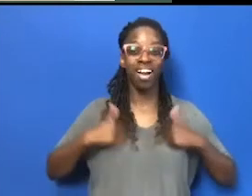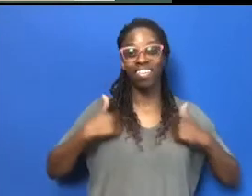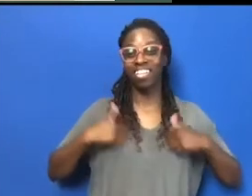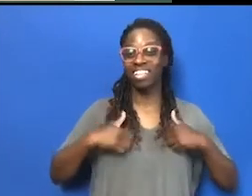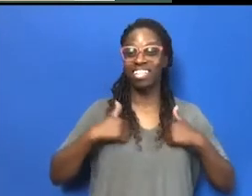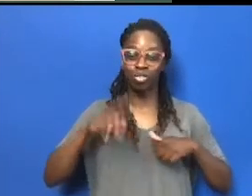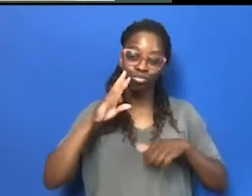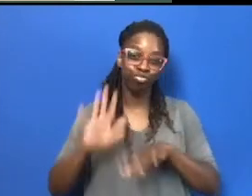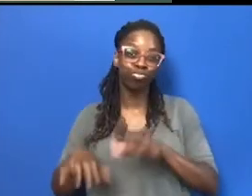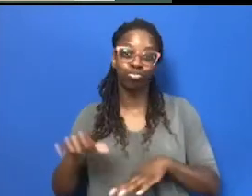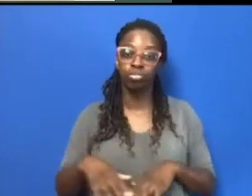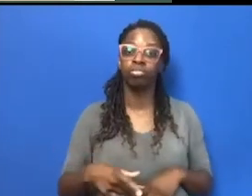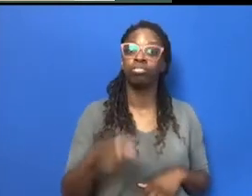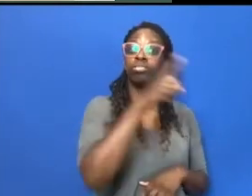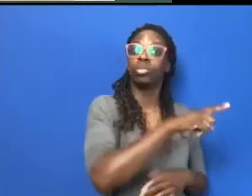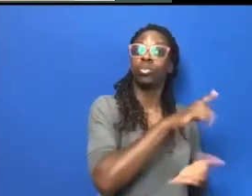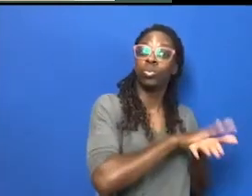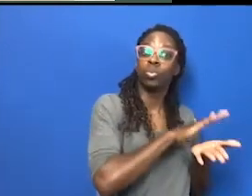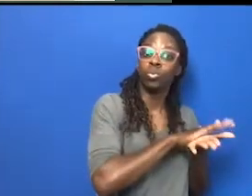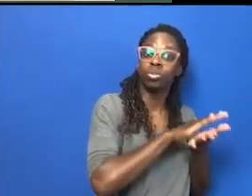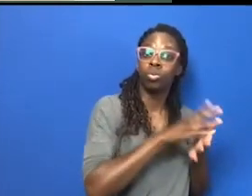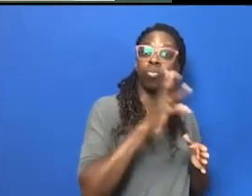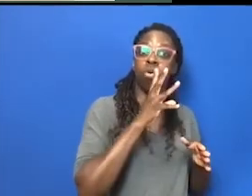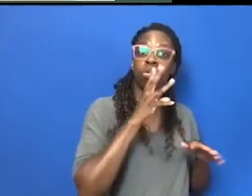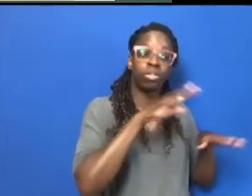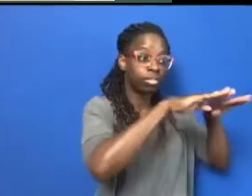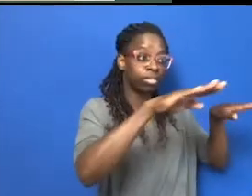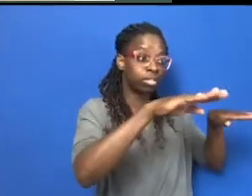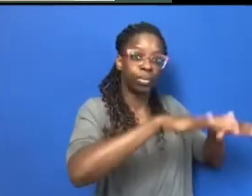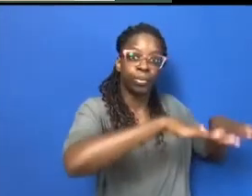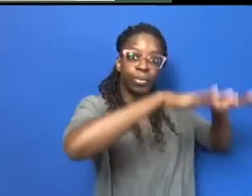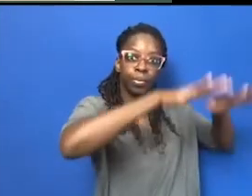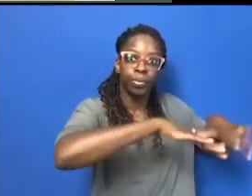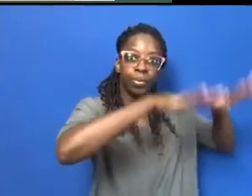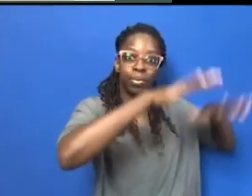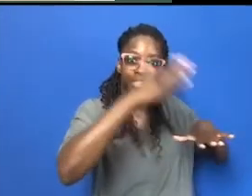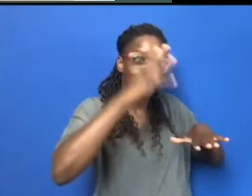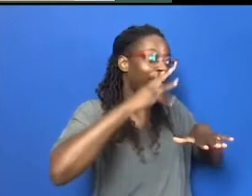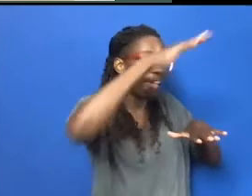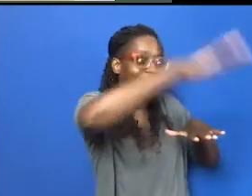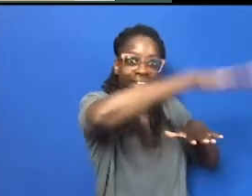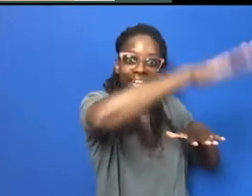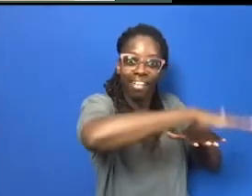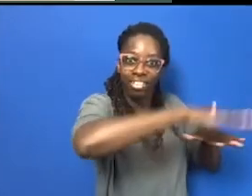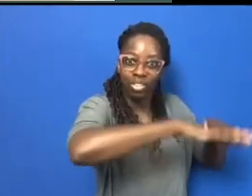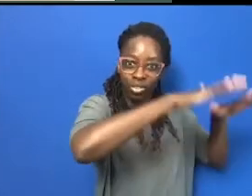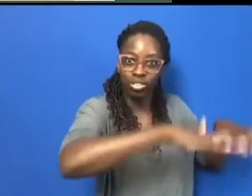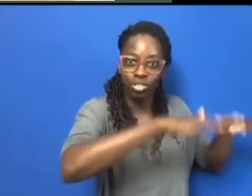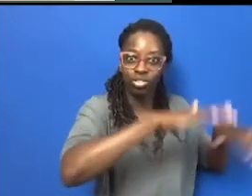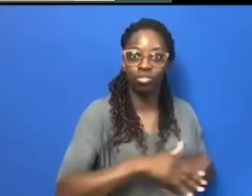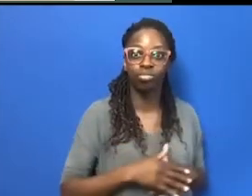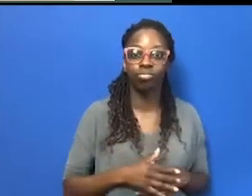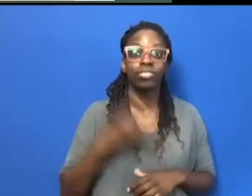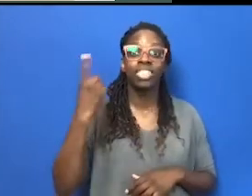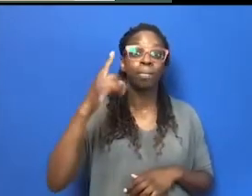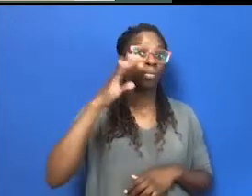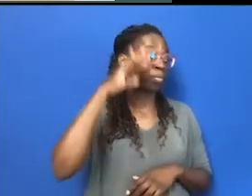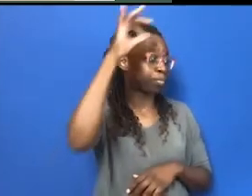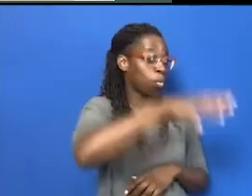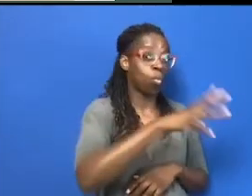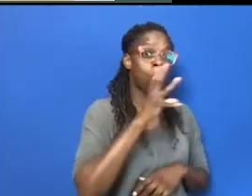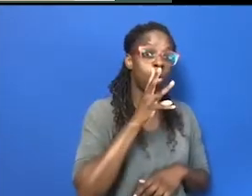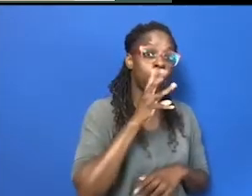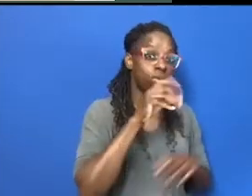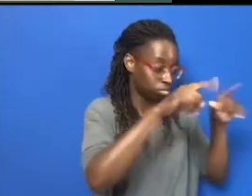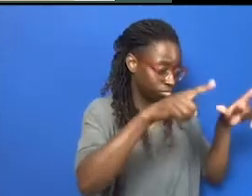your water table possibly that they're using and playing with. They could try sinking and floating items. They could try different sized containers to